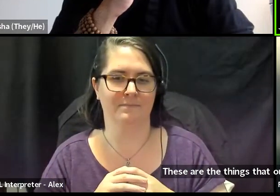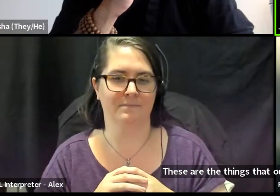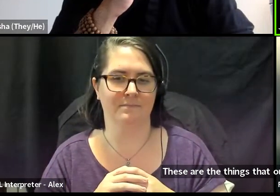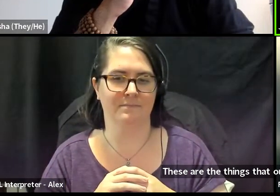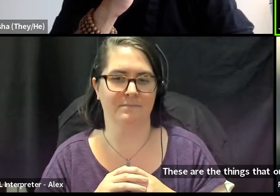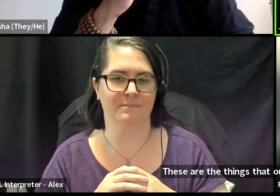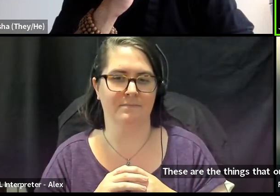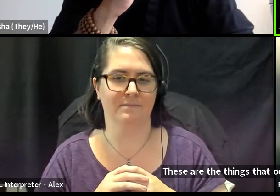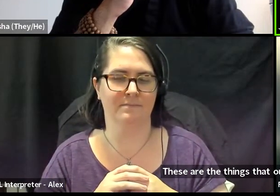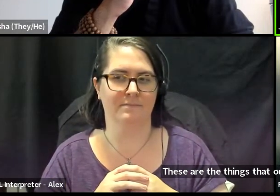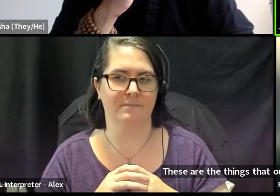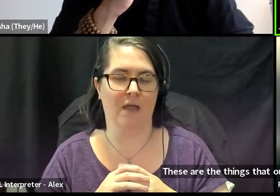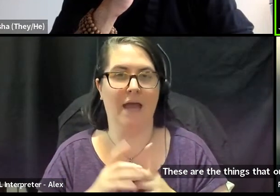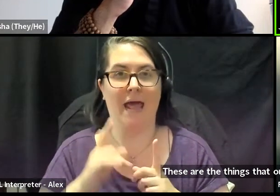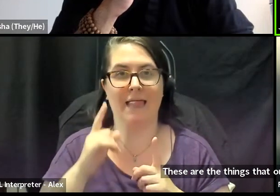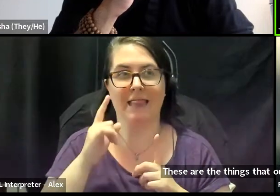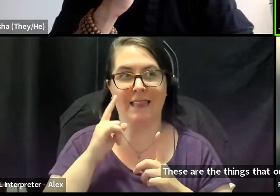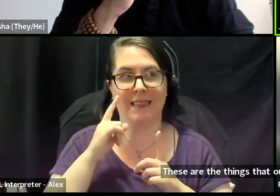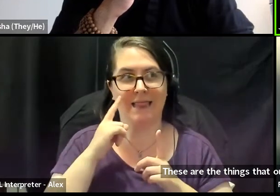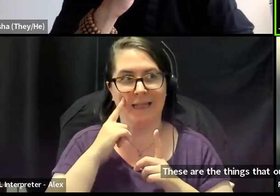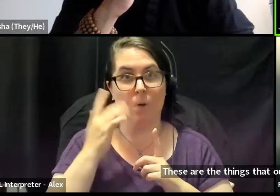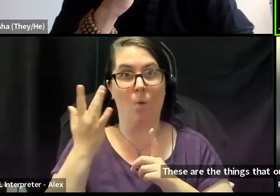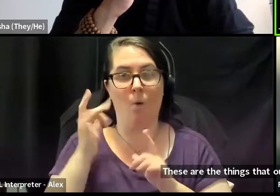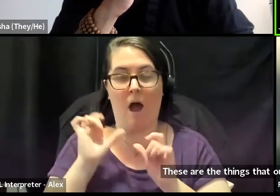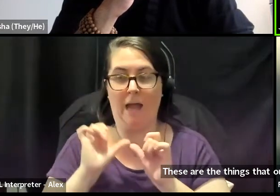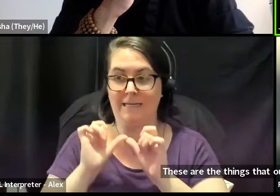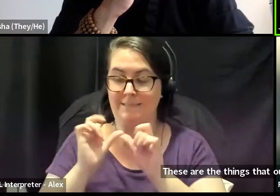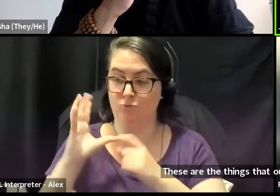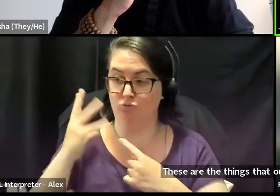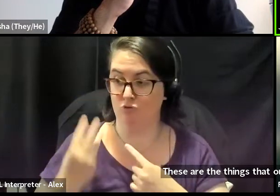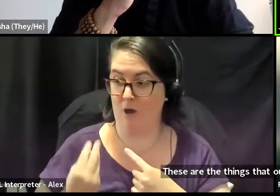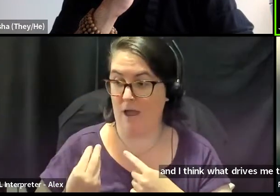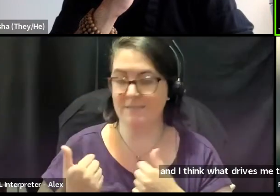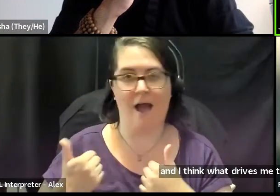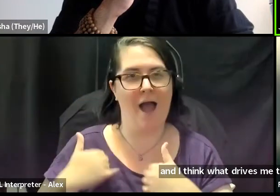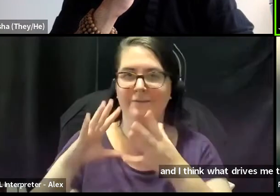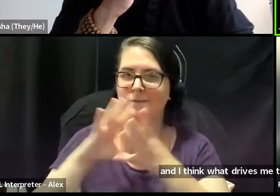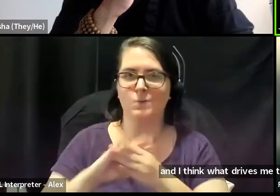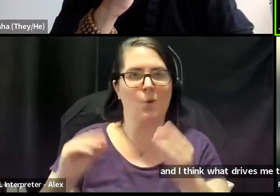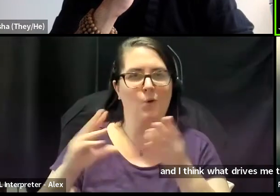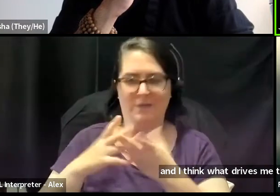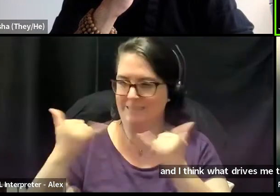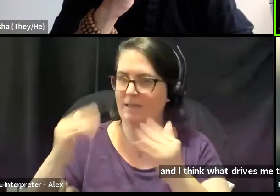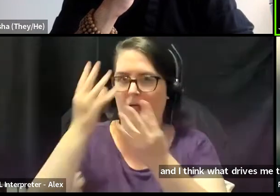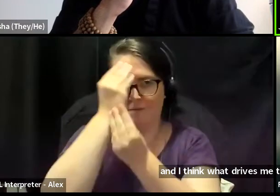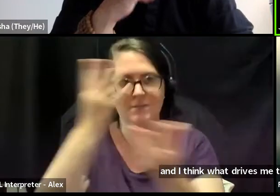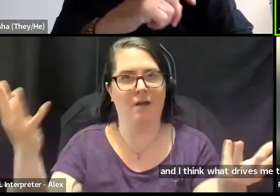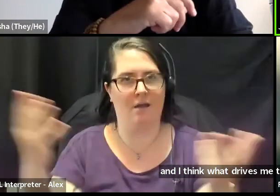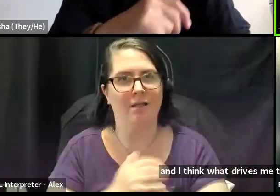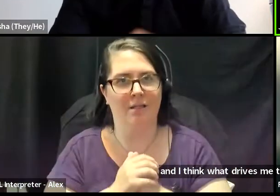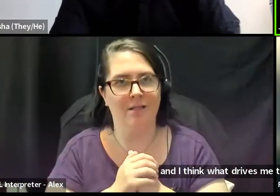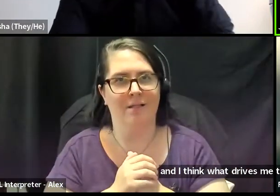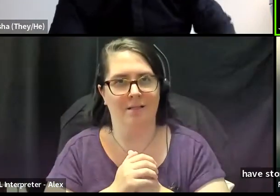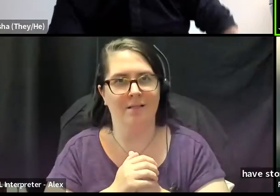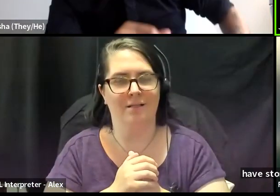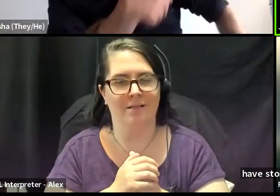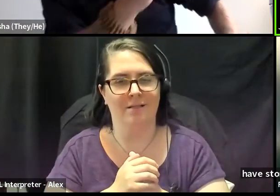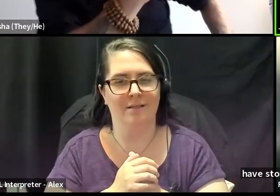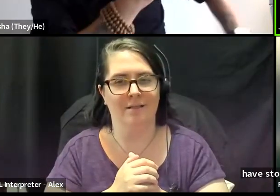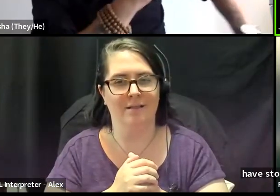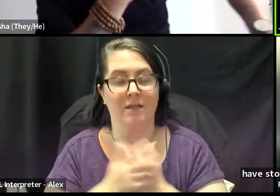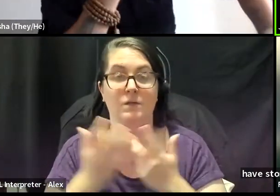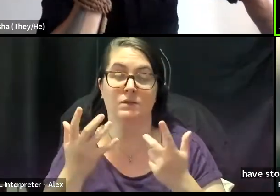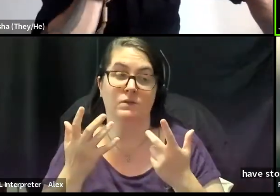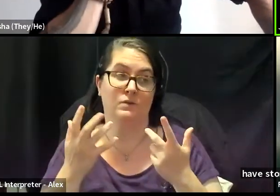think what drives me to continue doing drag is I have stories to tell. Okay, so